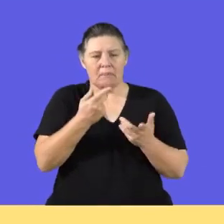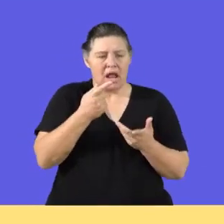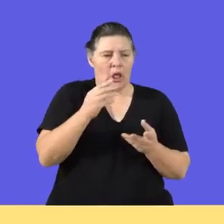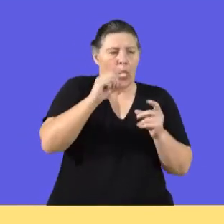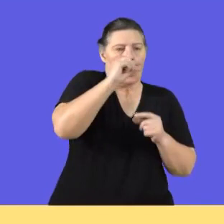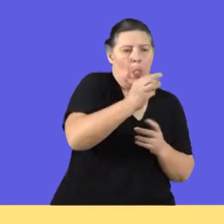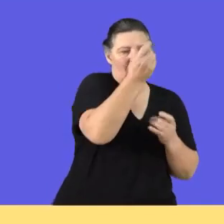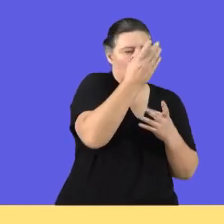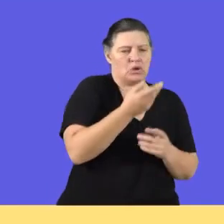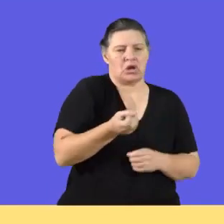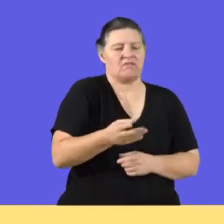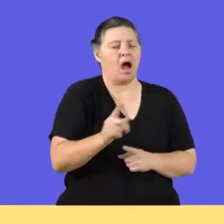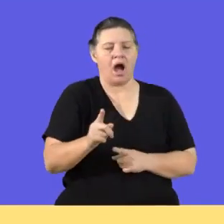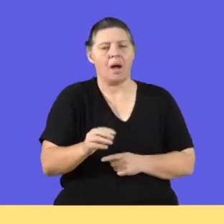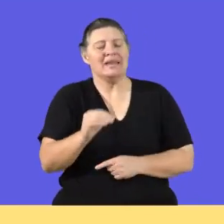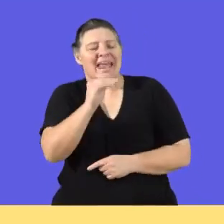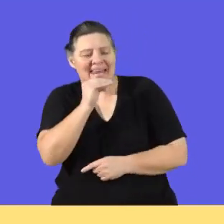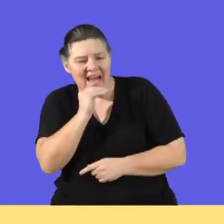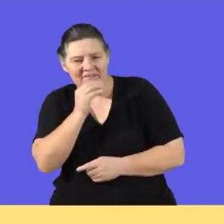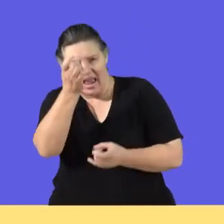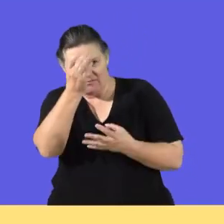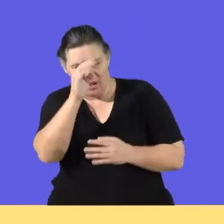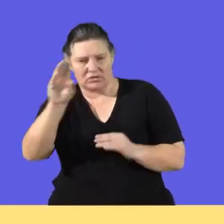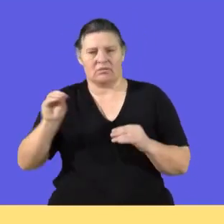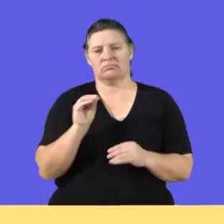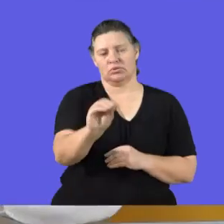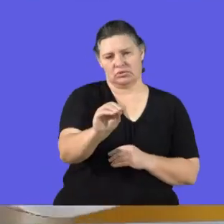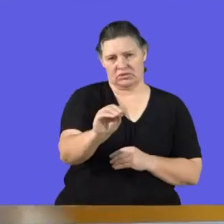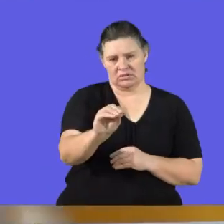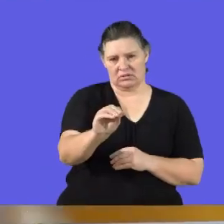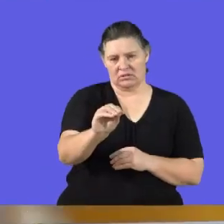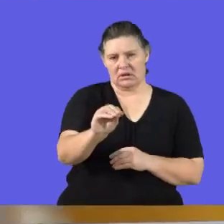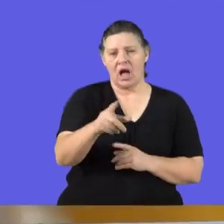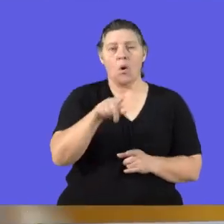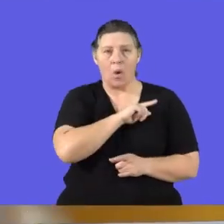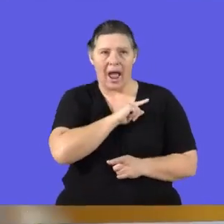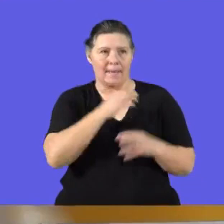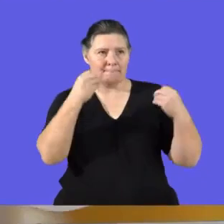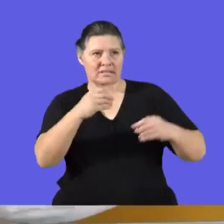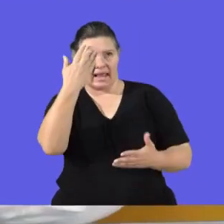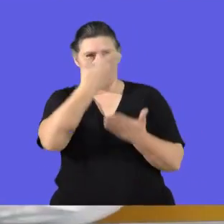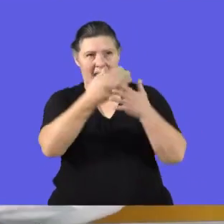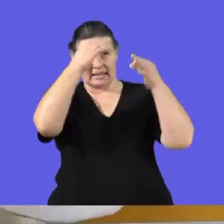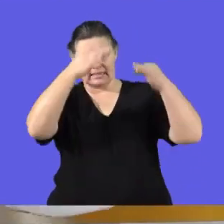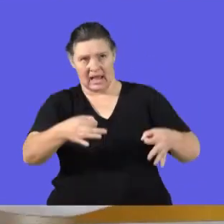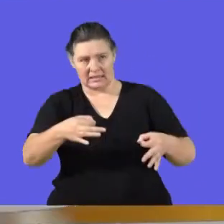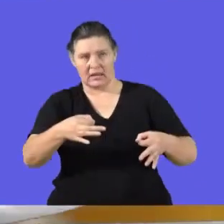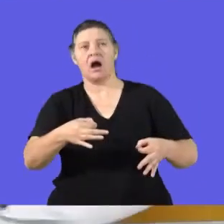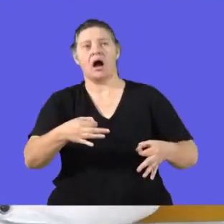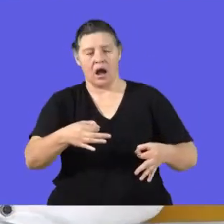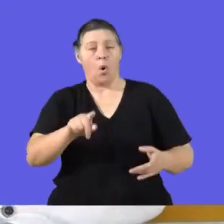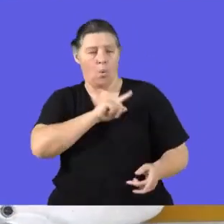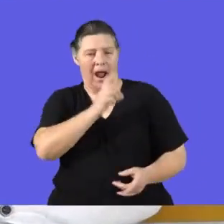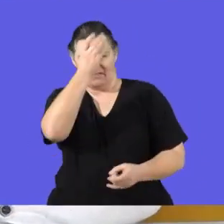be excluded. Only information which is meaningful, which helps a business to make decisions, should